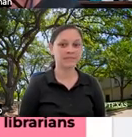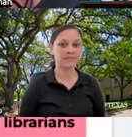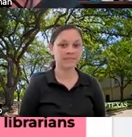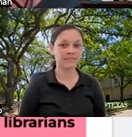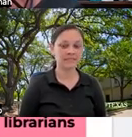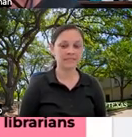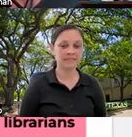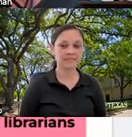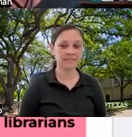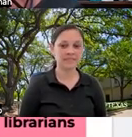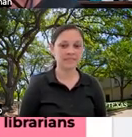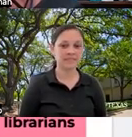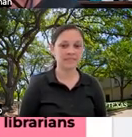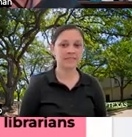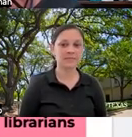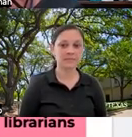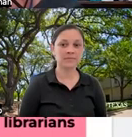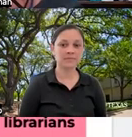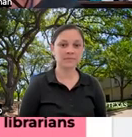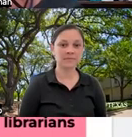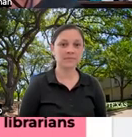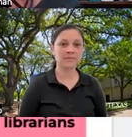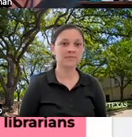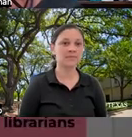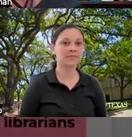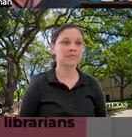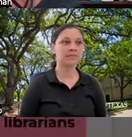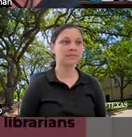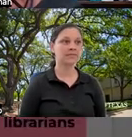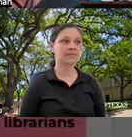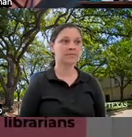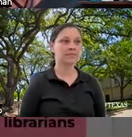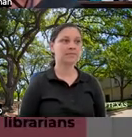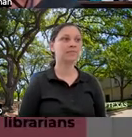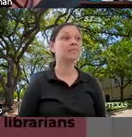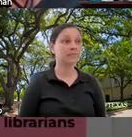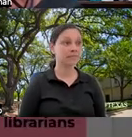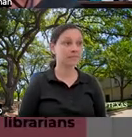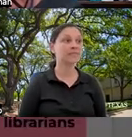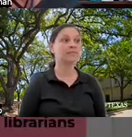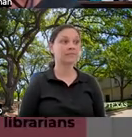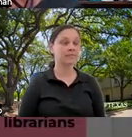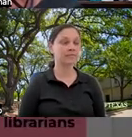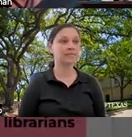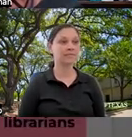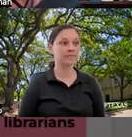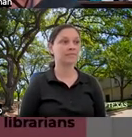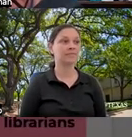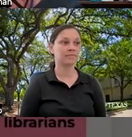Yeah, I mean, I would include media overall because a lot of people get television is